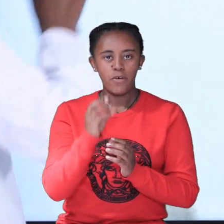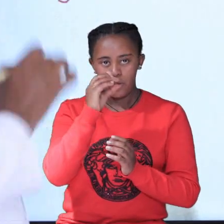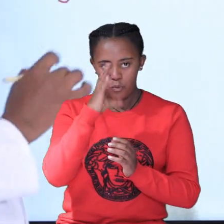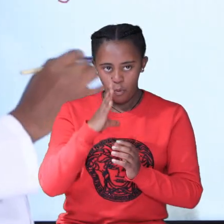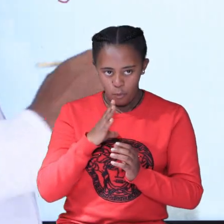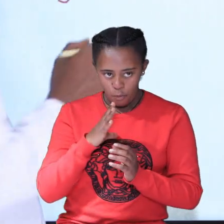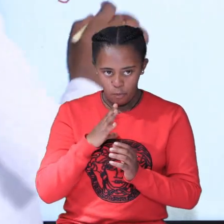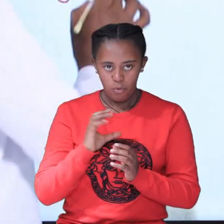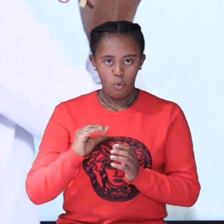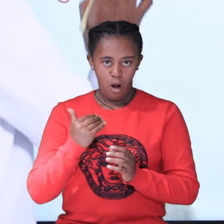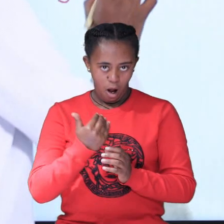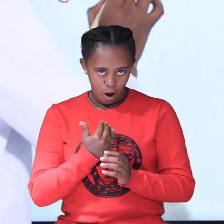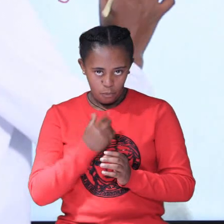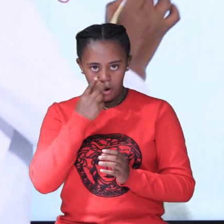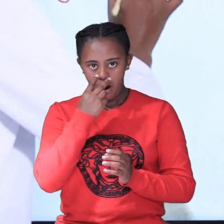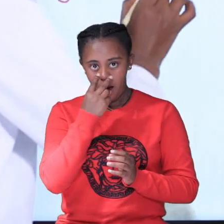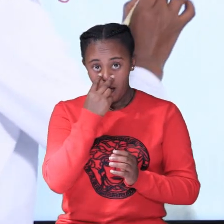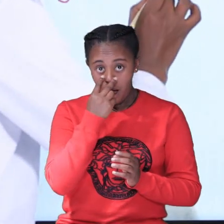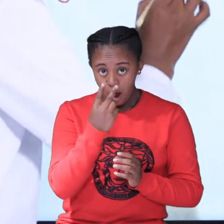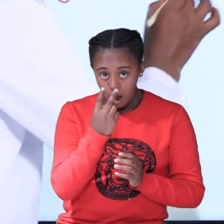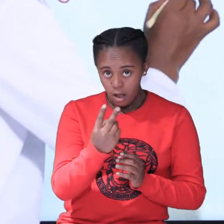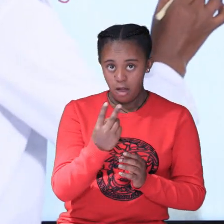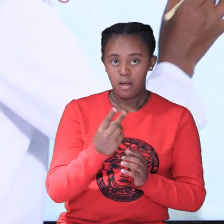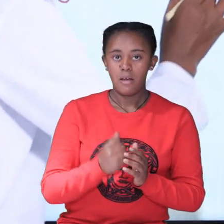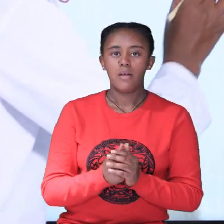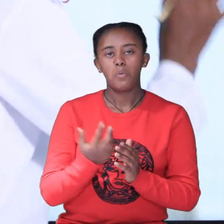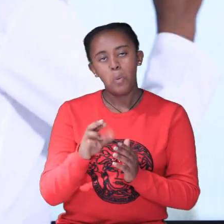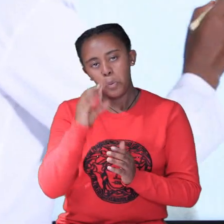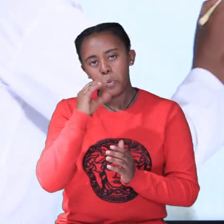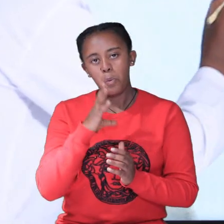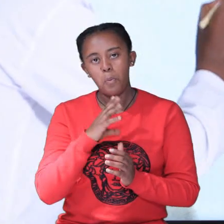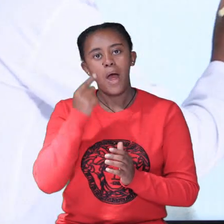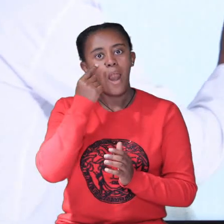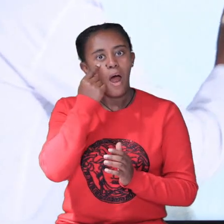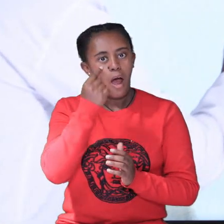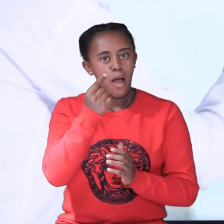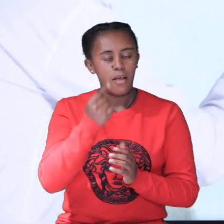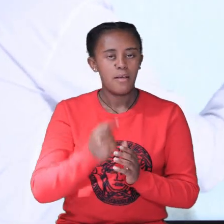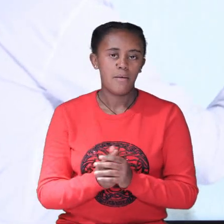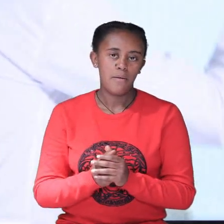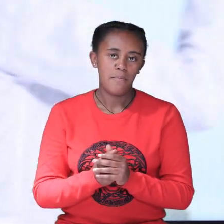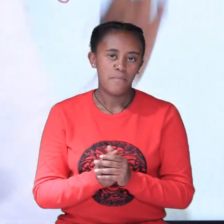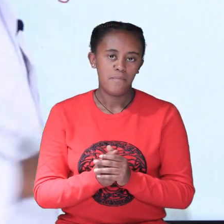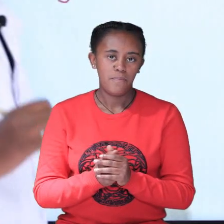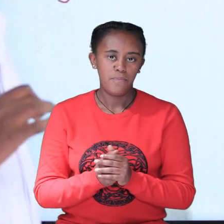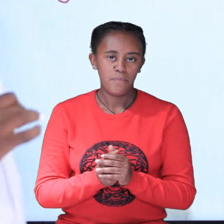of our eyes or human eye.